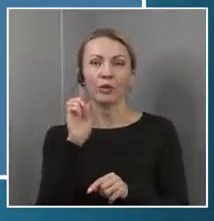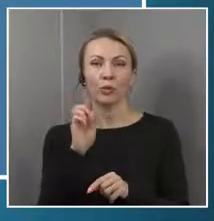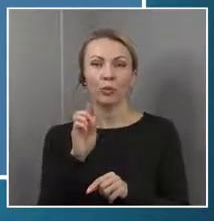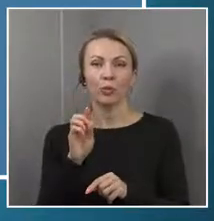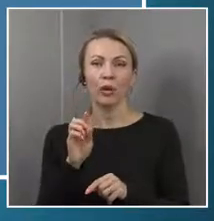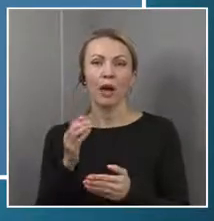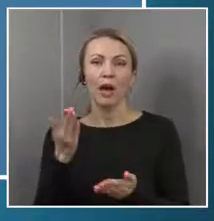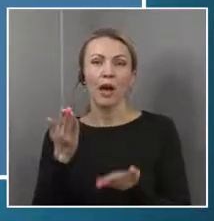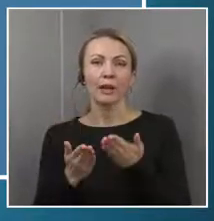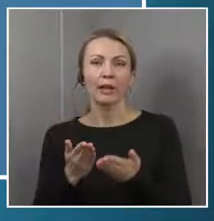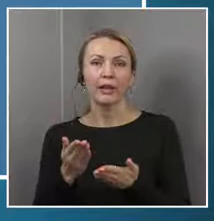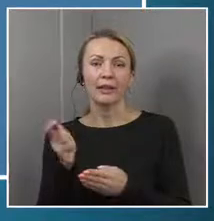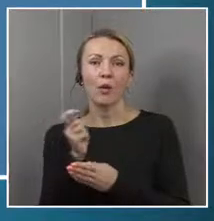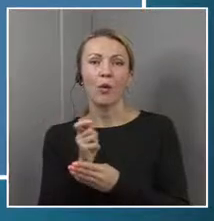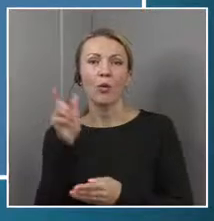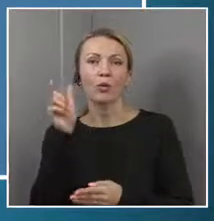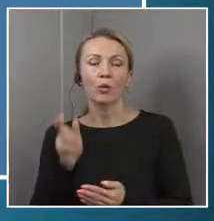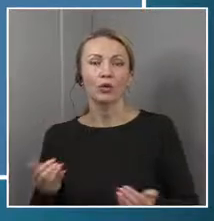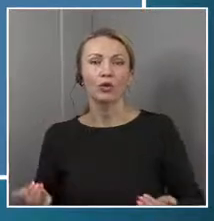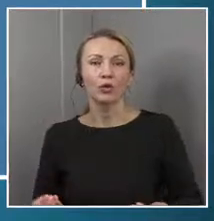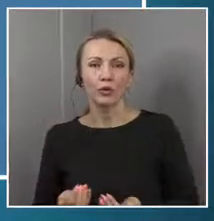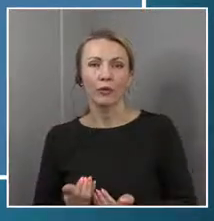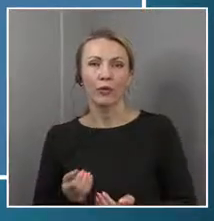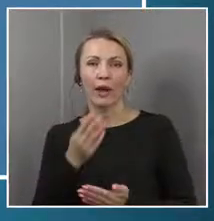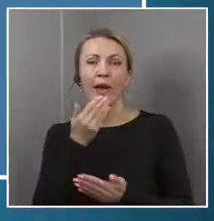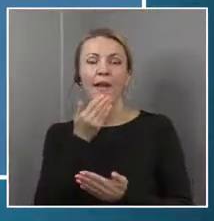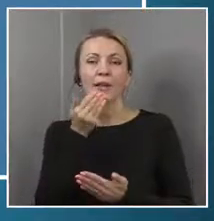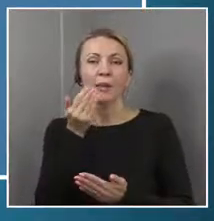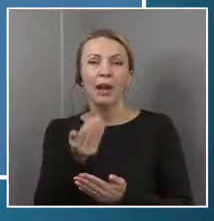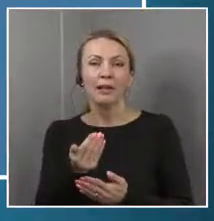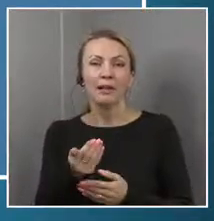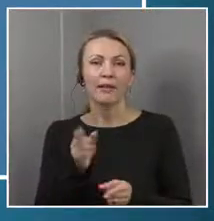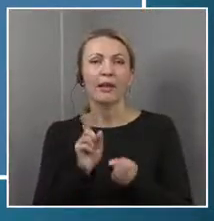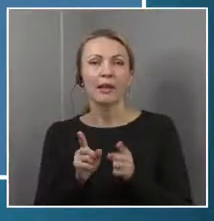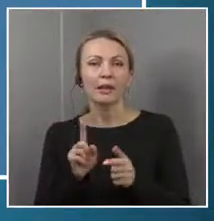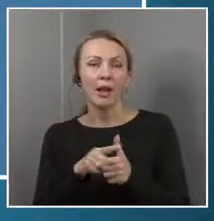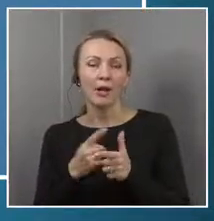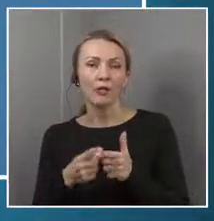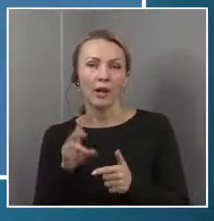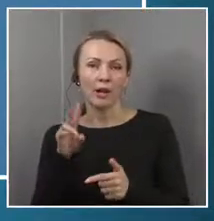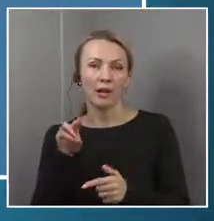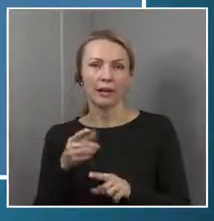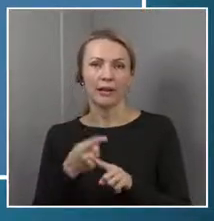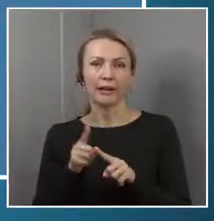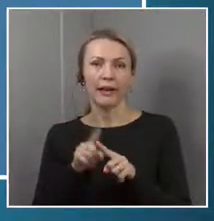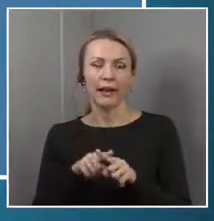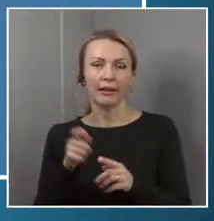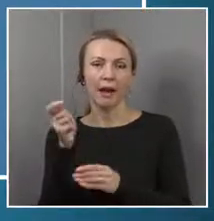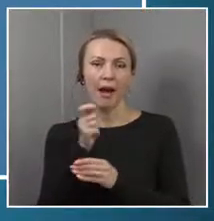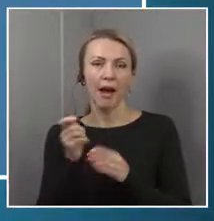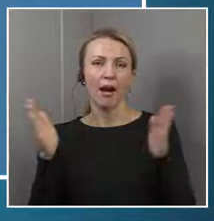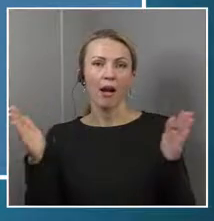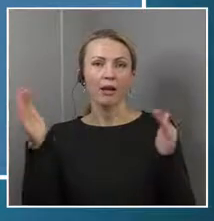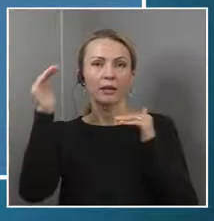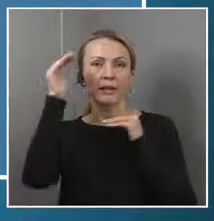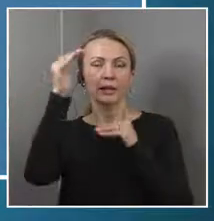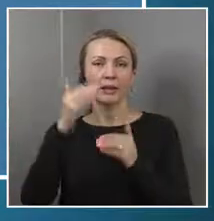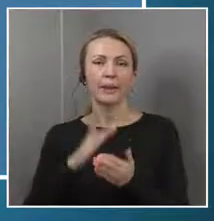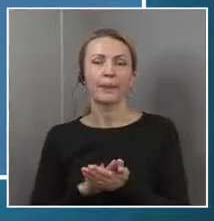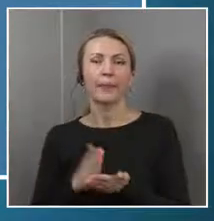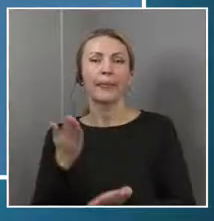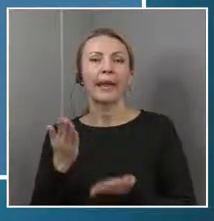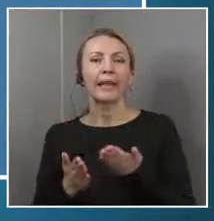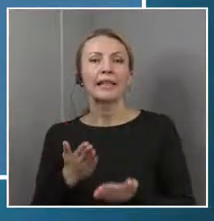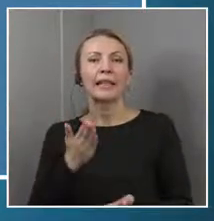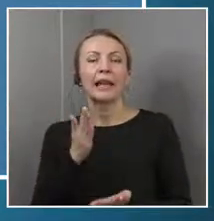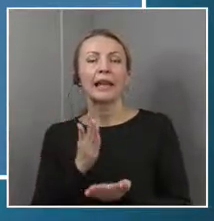is a contemporary artist, you can just contact them directly, like through Facebook, and ask, is this your painting? And